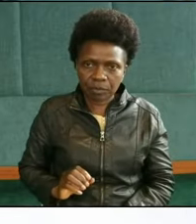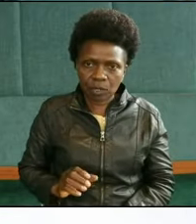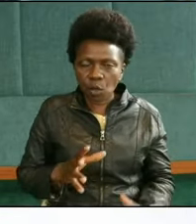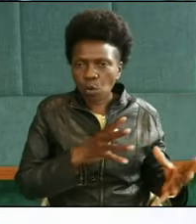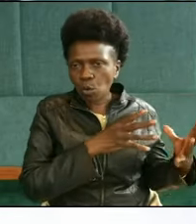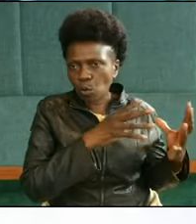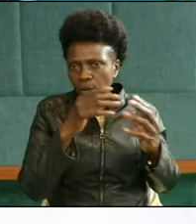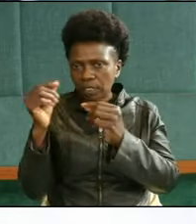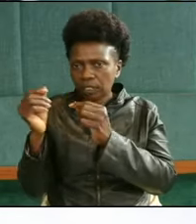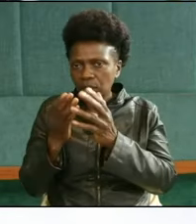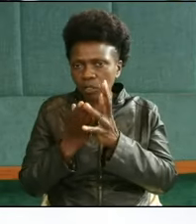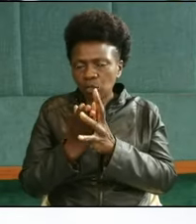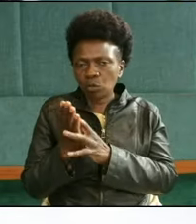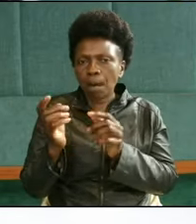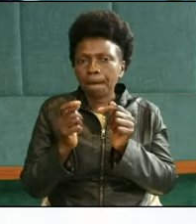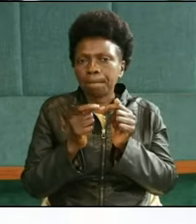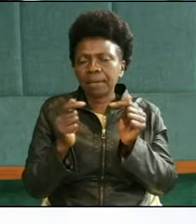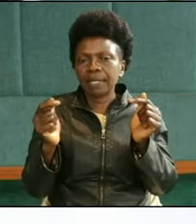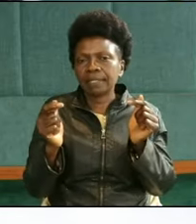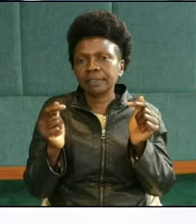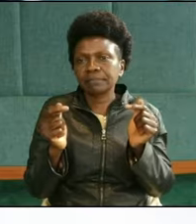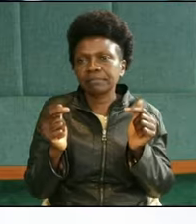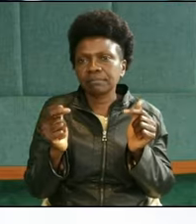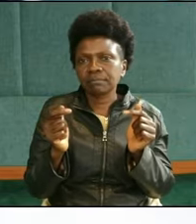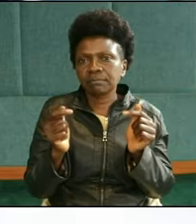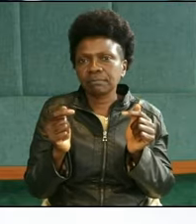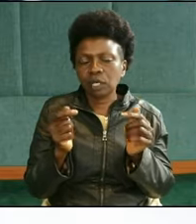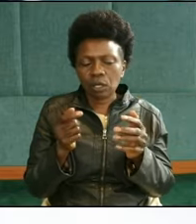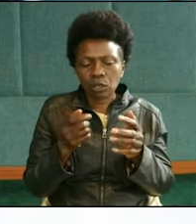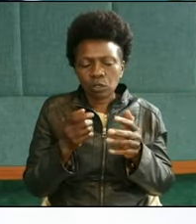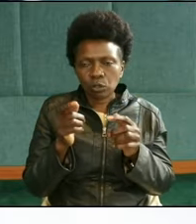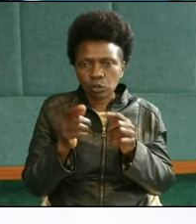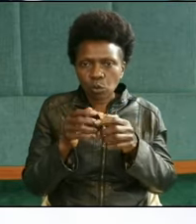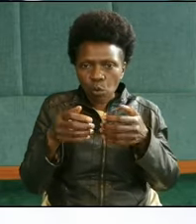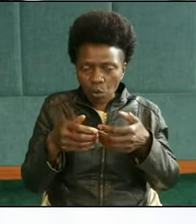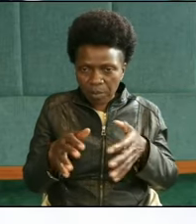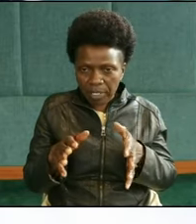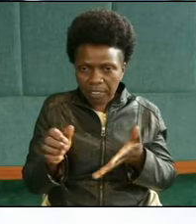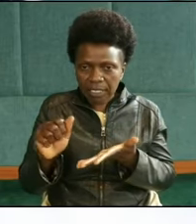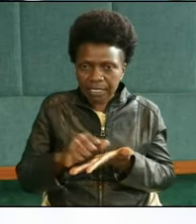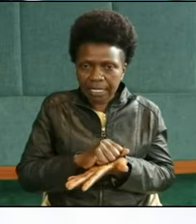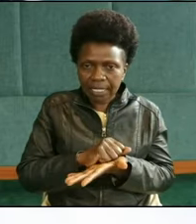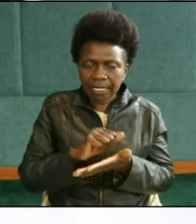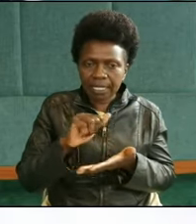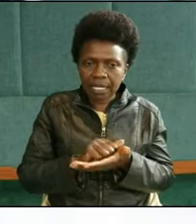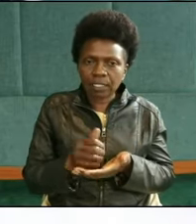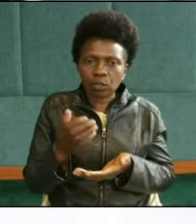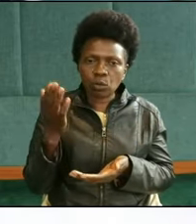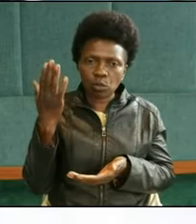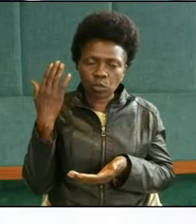went through pain to open the seal that